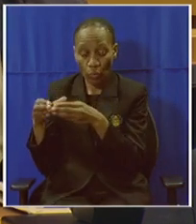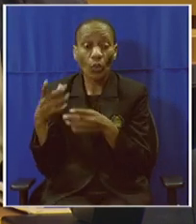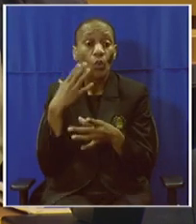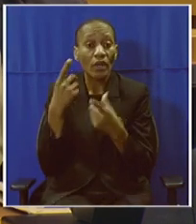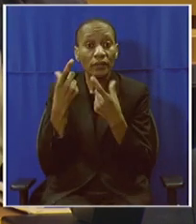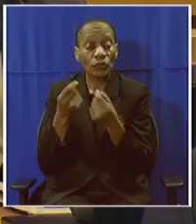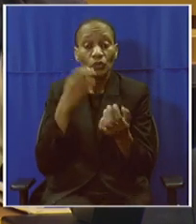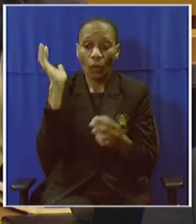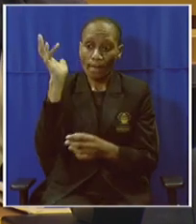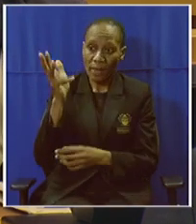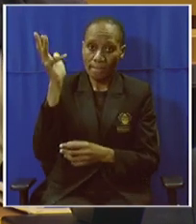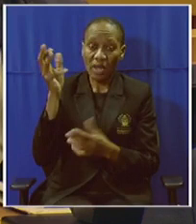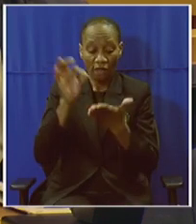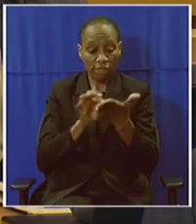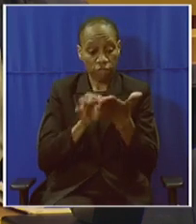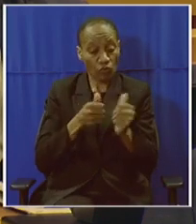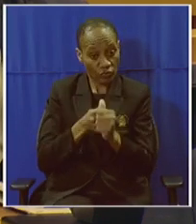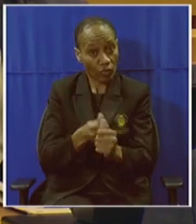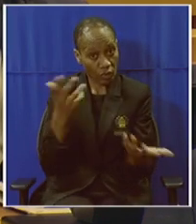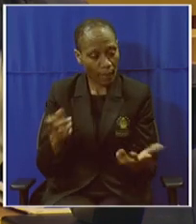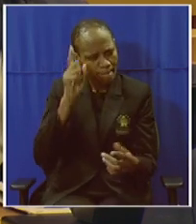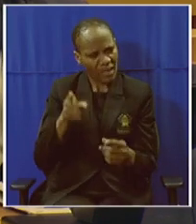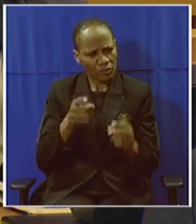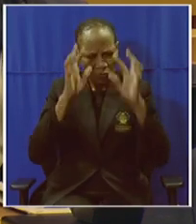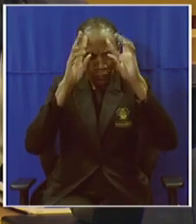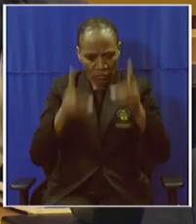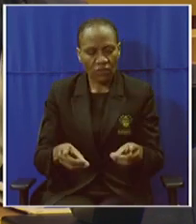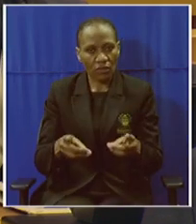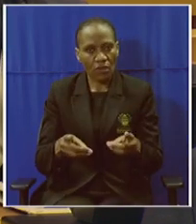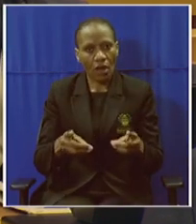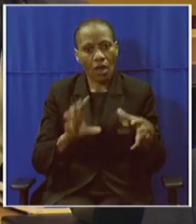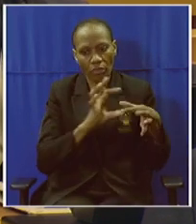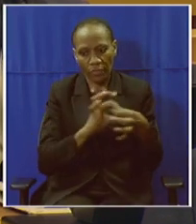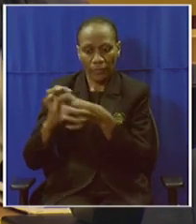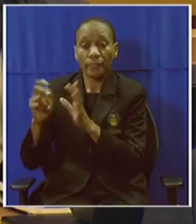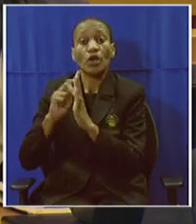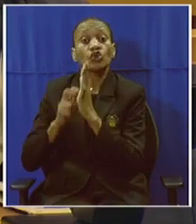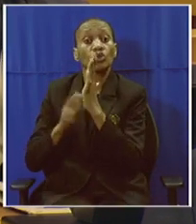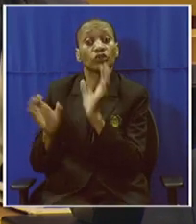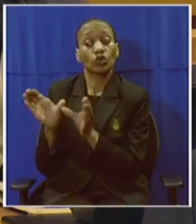for making a declaration of vote must be determined by the Rules Committee,